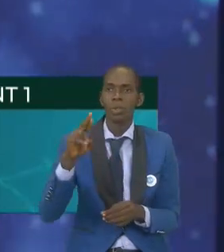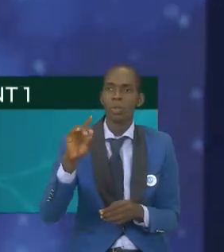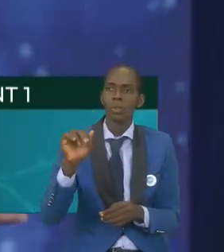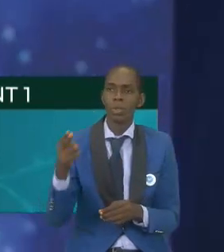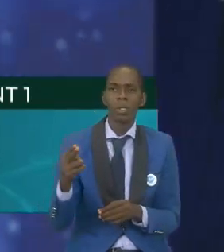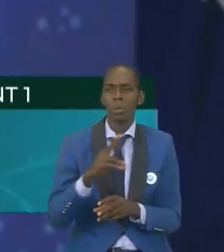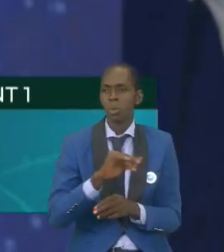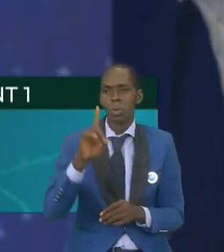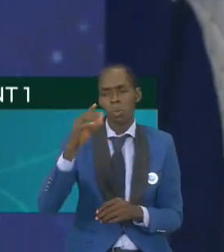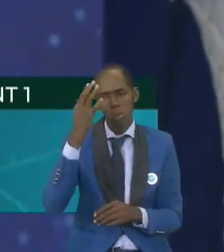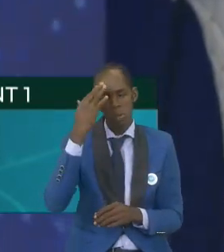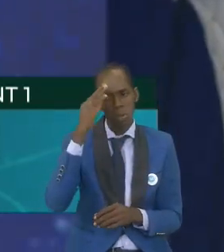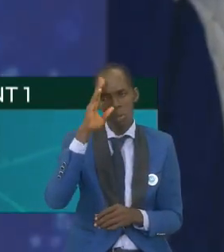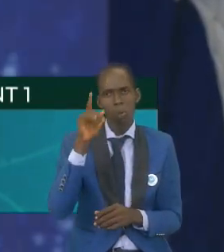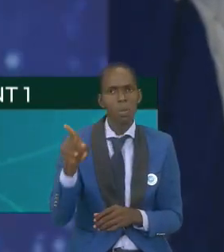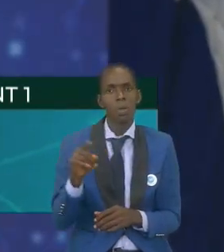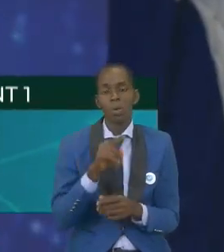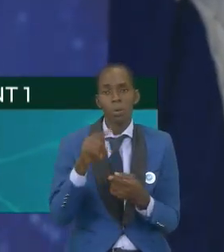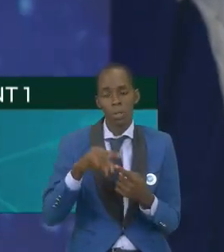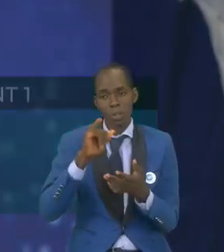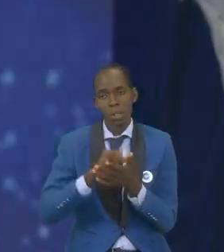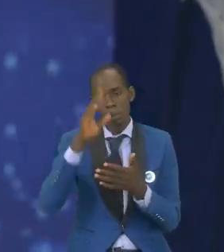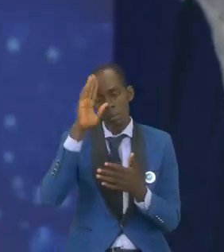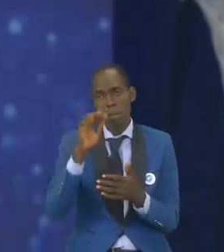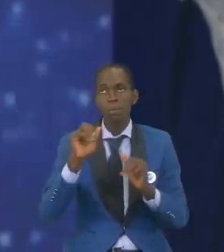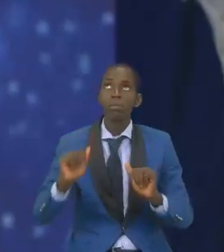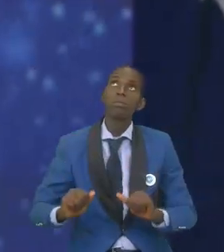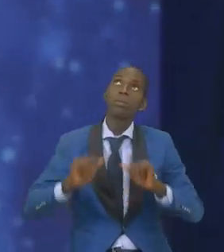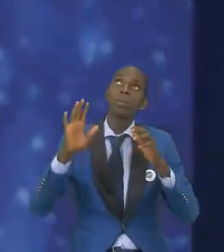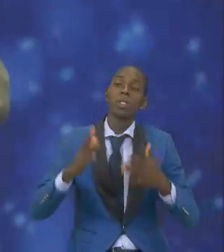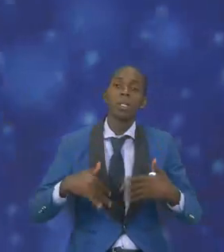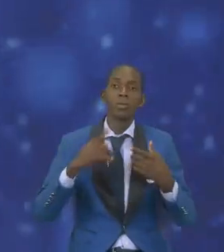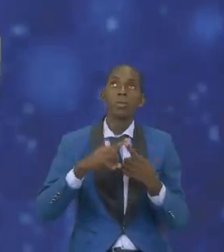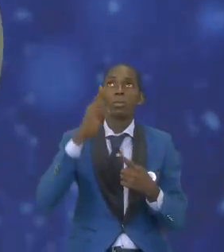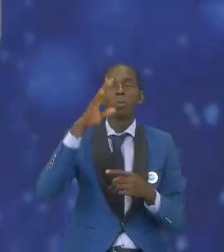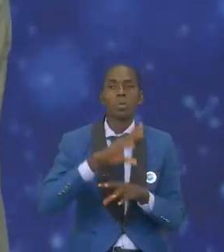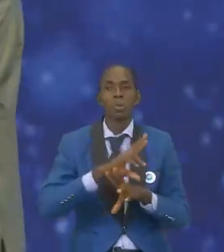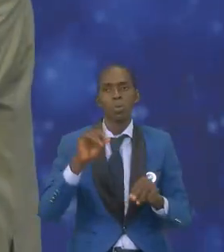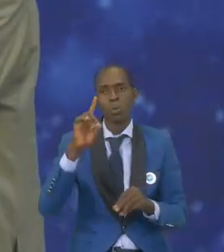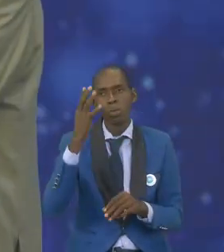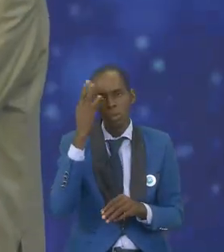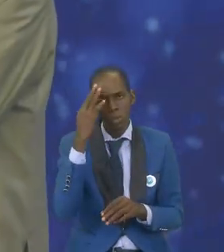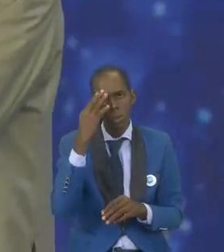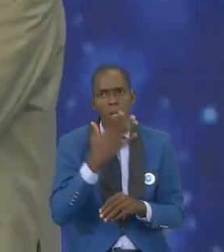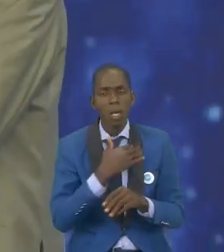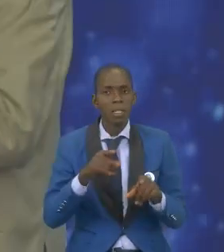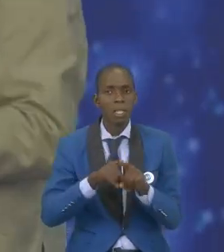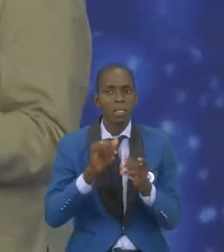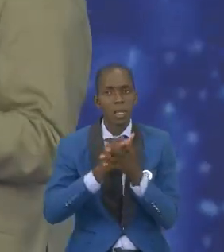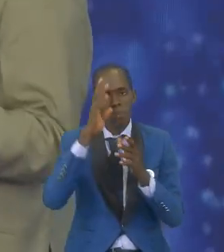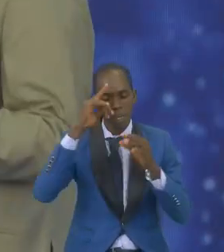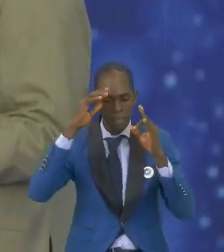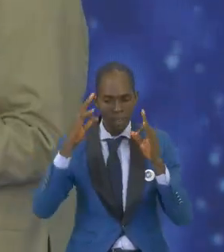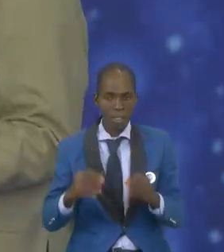he consecrated, they didn't know him. And as he made his decision, I'm going to serve the Lord all